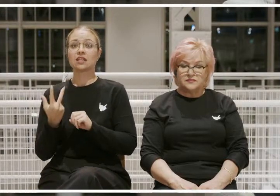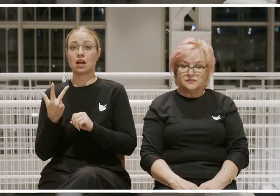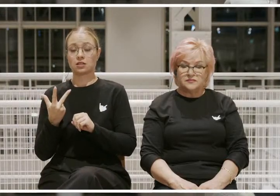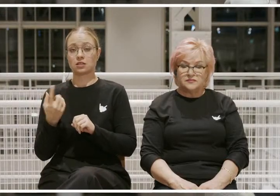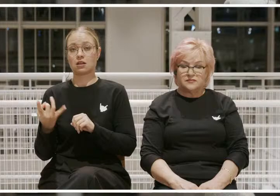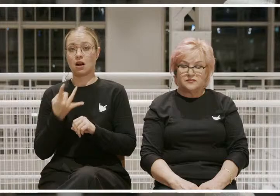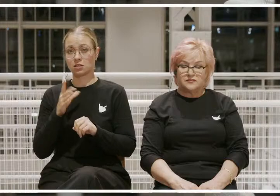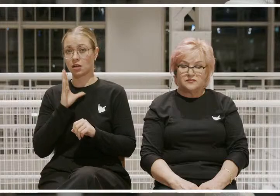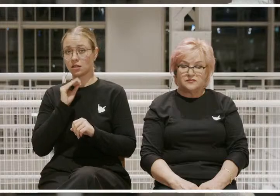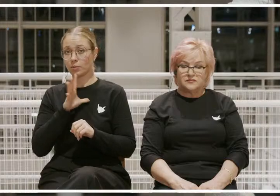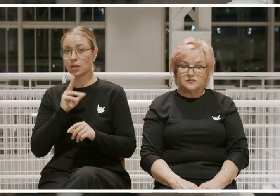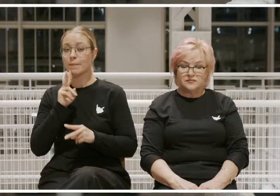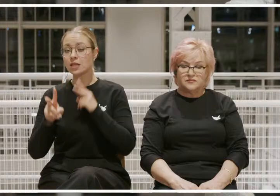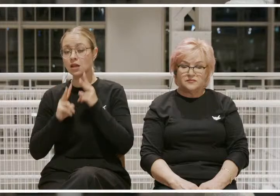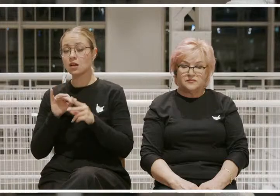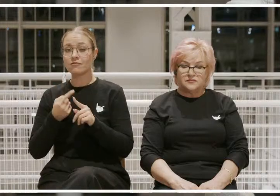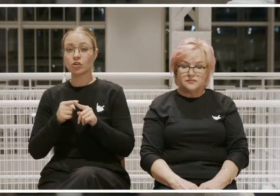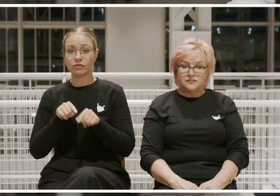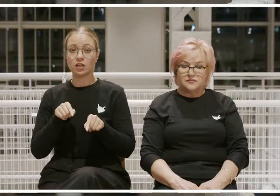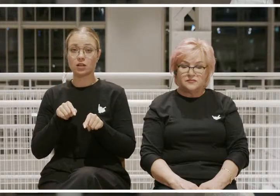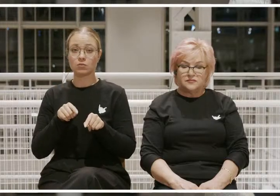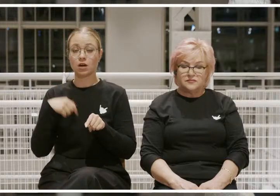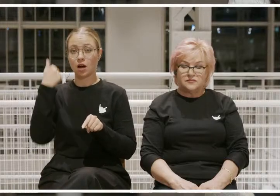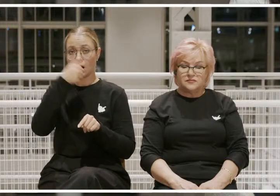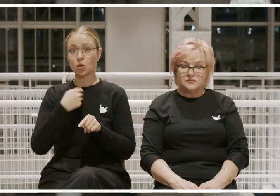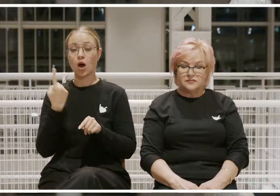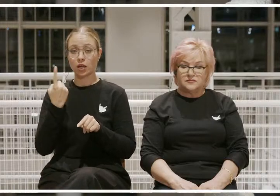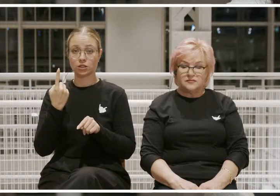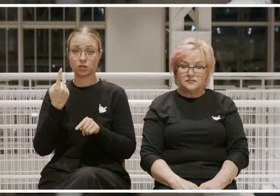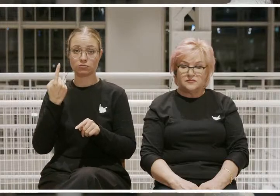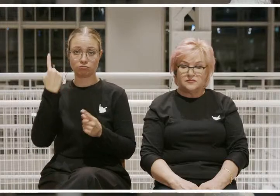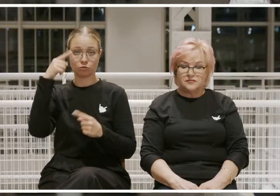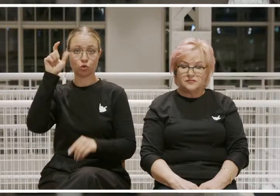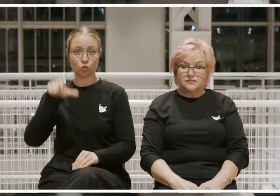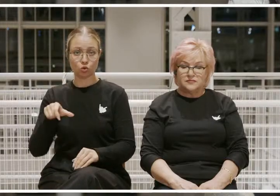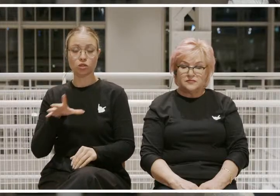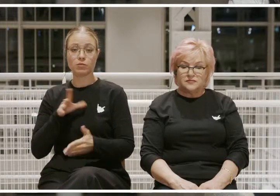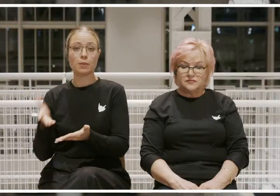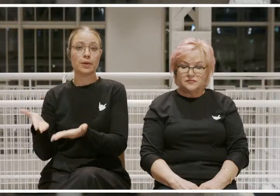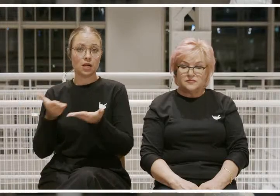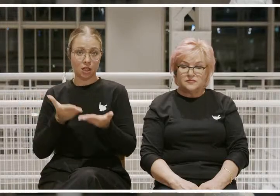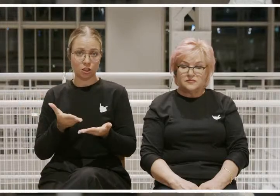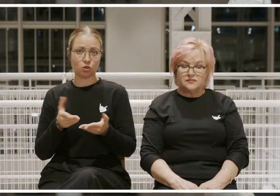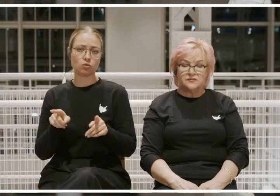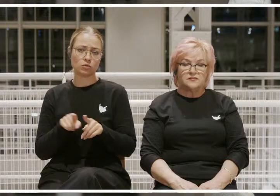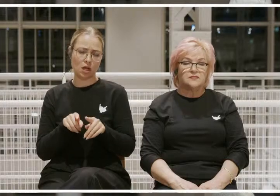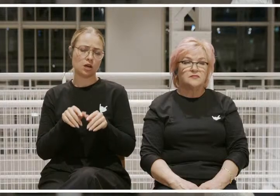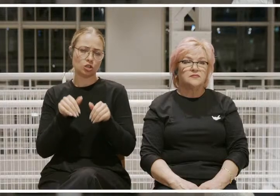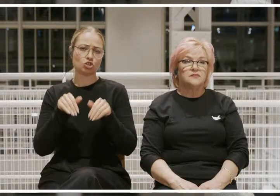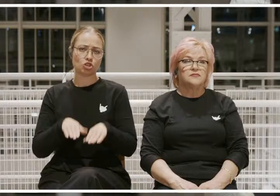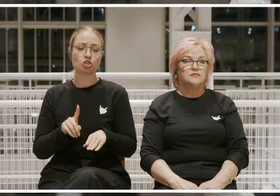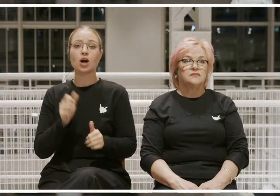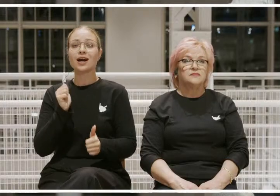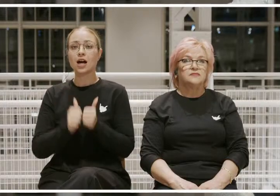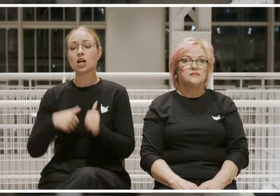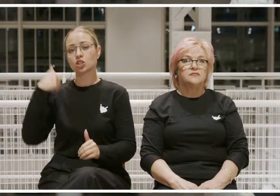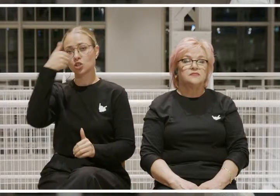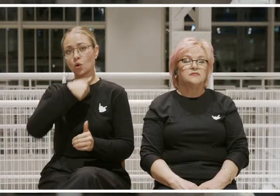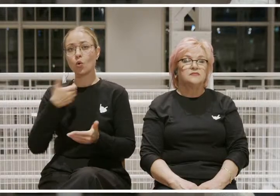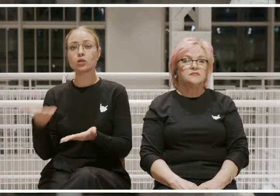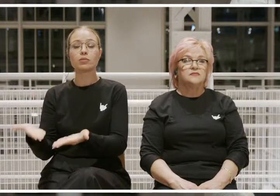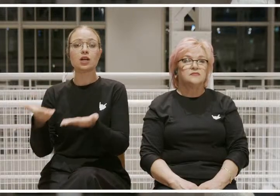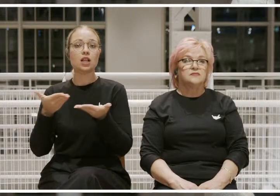Biennial decided to invite 1 artist per Biennial to produce a work to be permanently exhibited in a